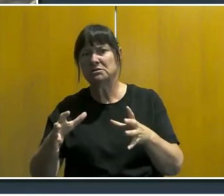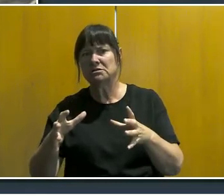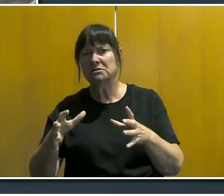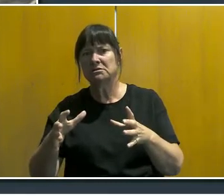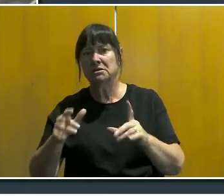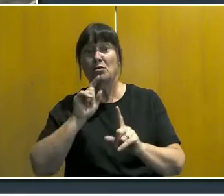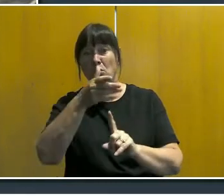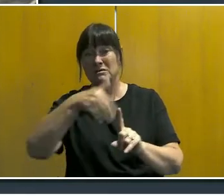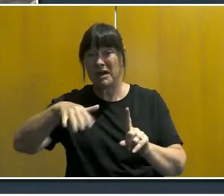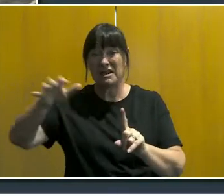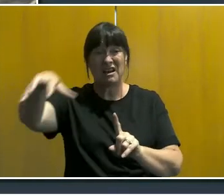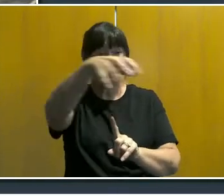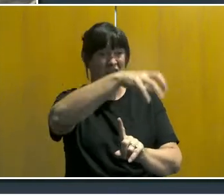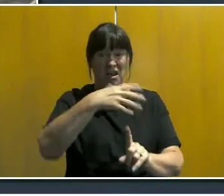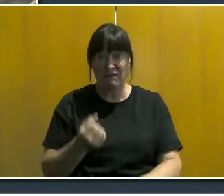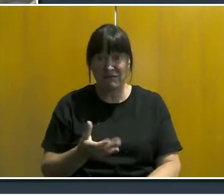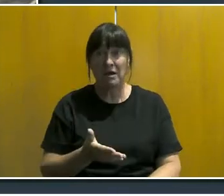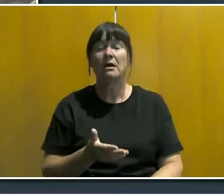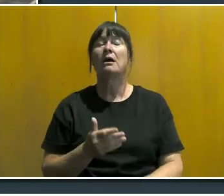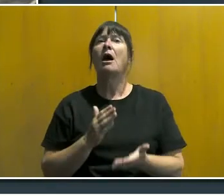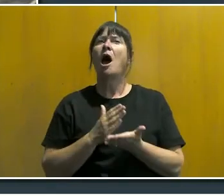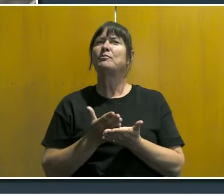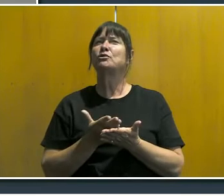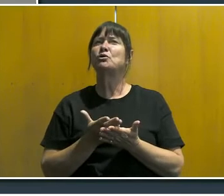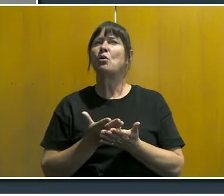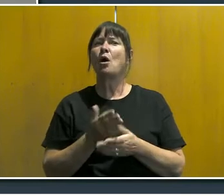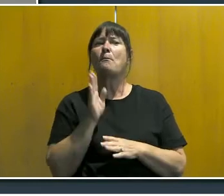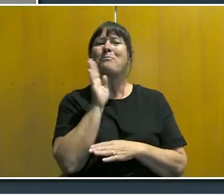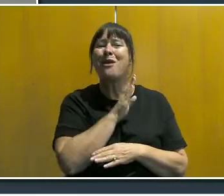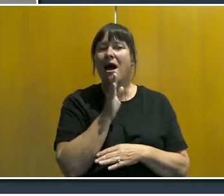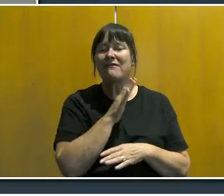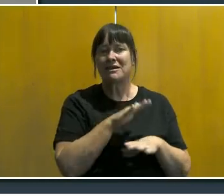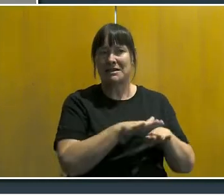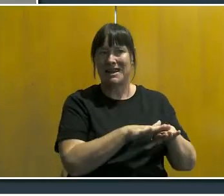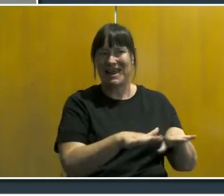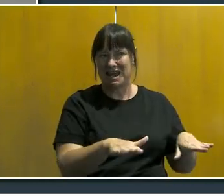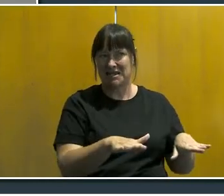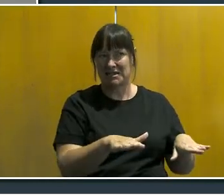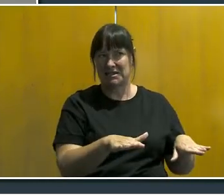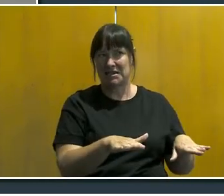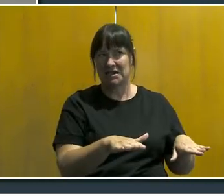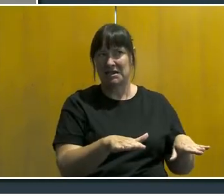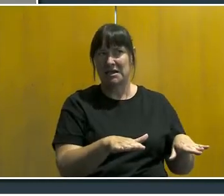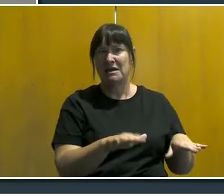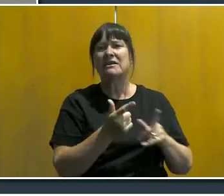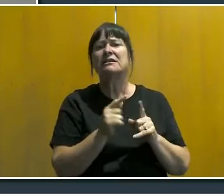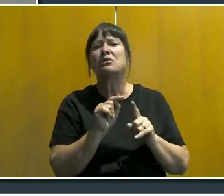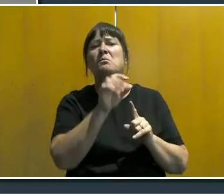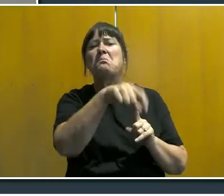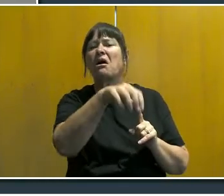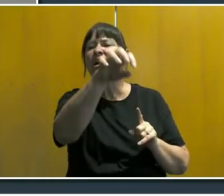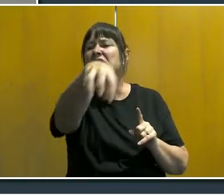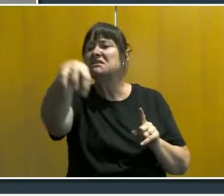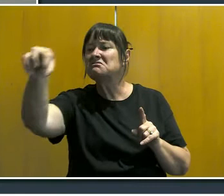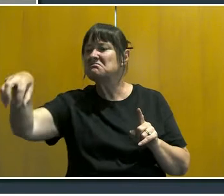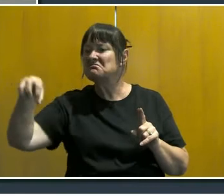Hawke's Bay? I'm not sure about the size of private land holdings. I'm aware that there are definitely kind of pockets of native bush